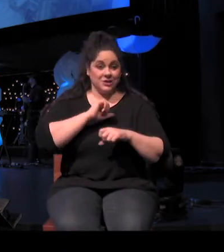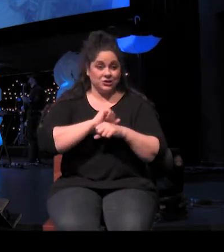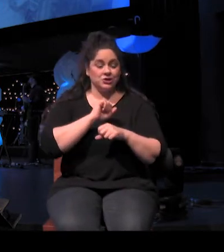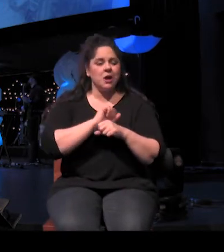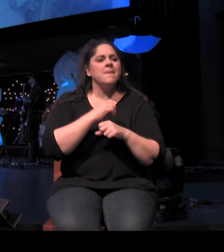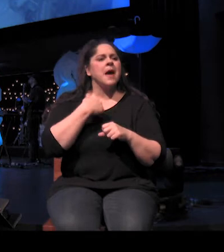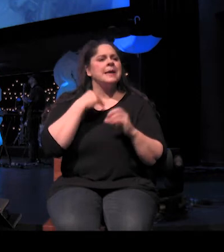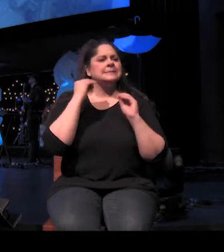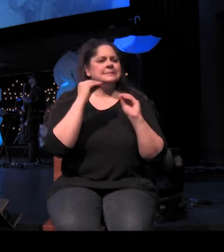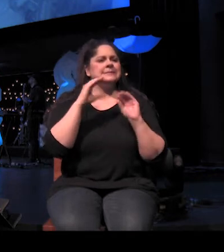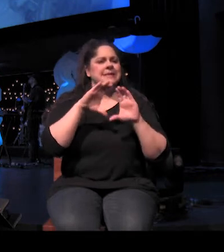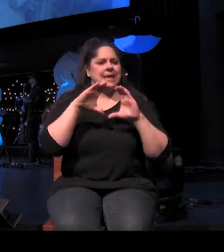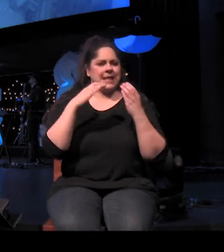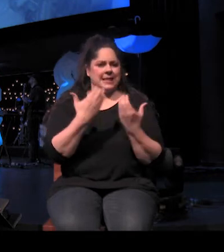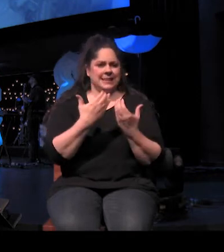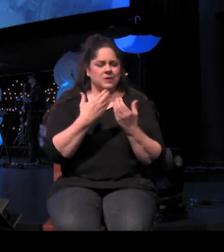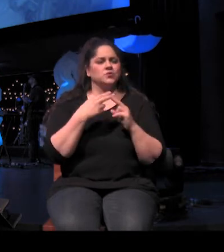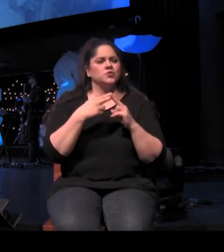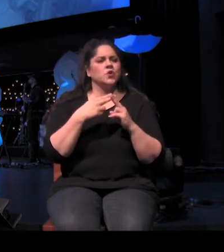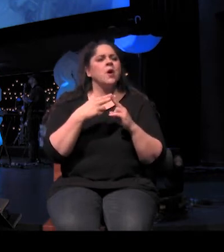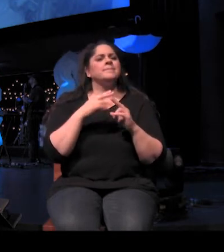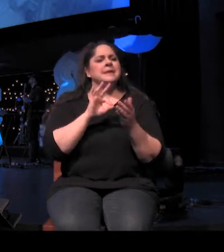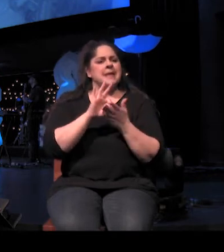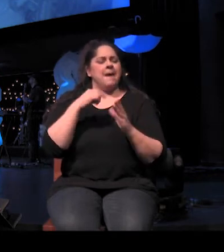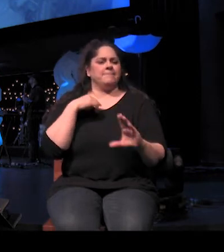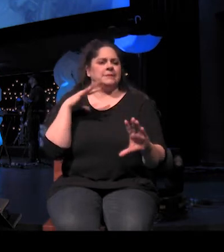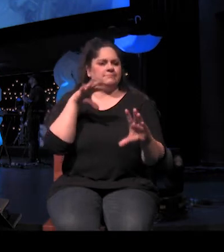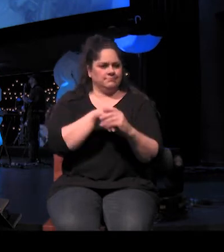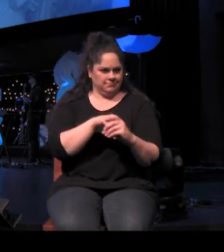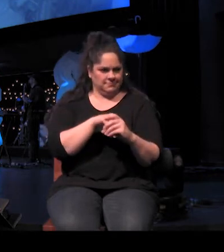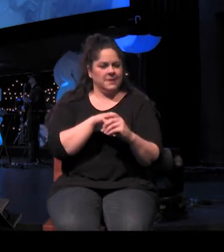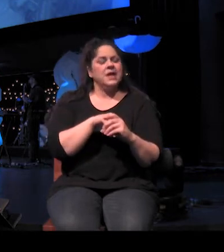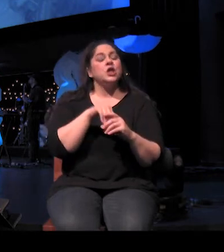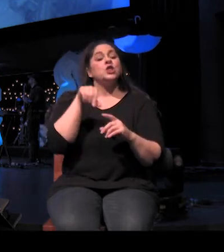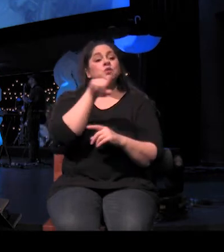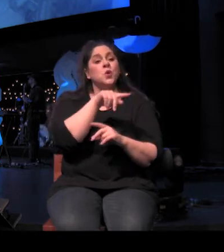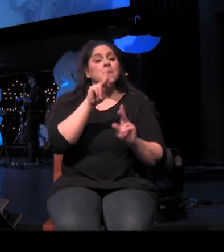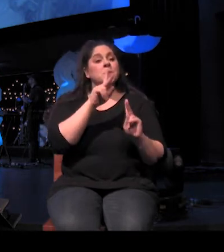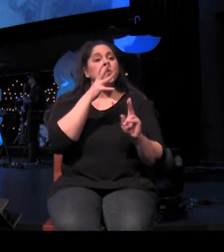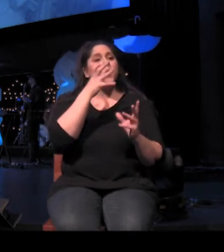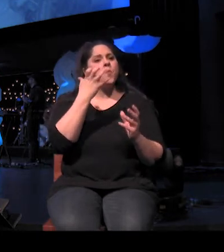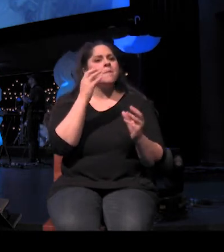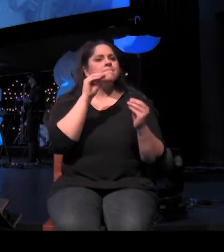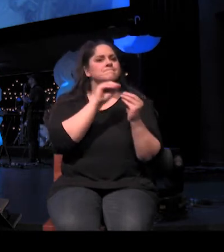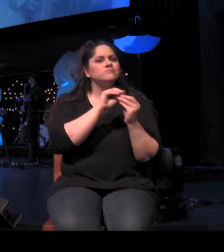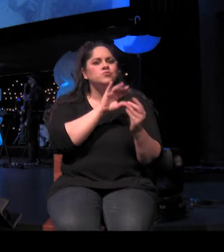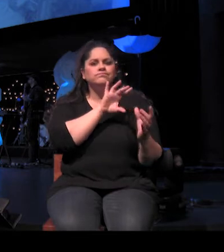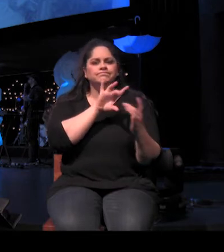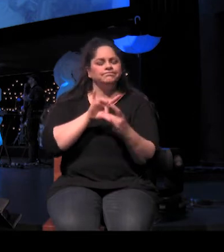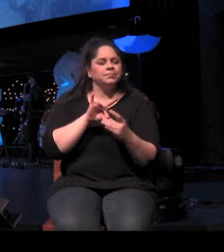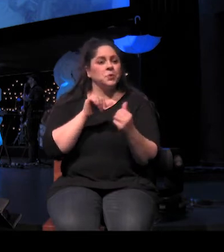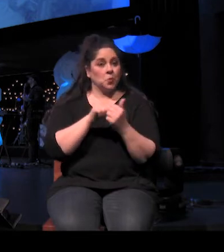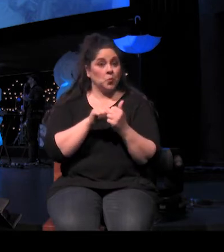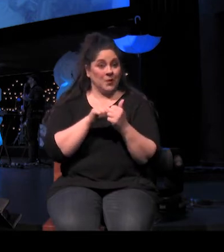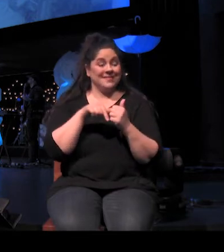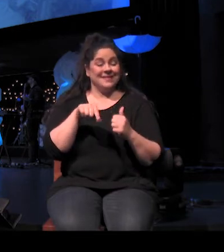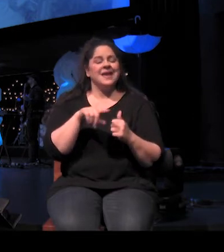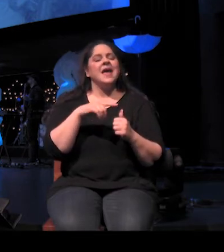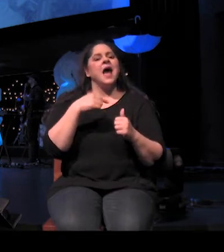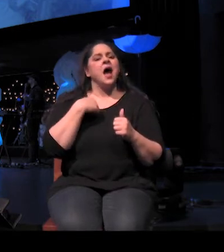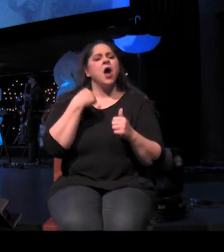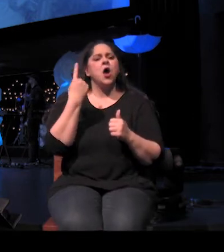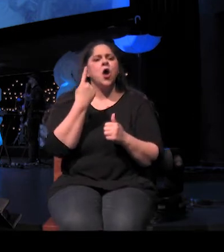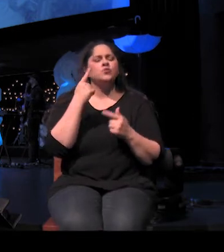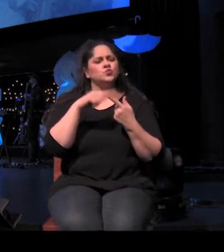called Count Me In. And this is a class for people looking to get more connected here at Worship Center. And one of my favorite things to teach in that class is about